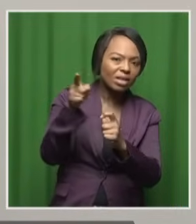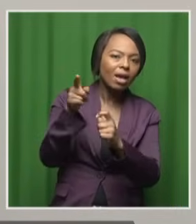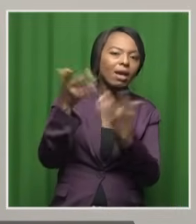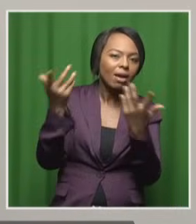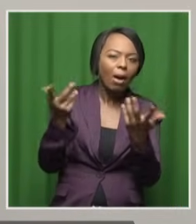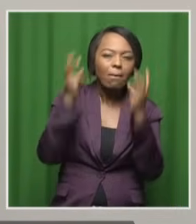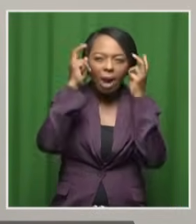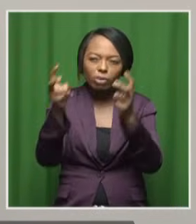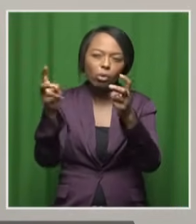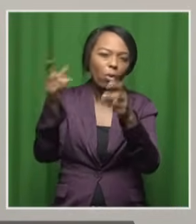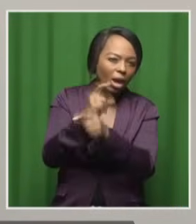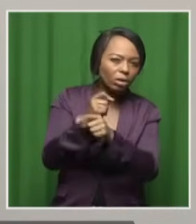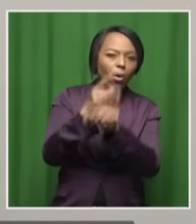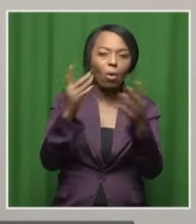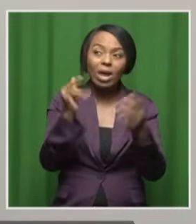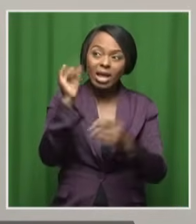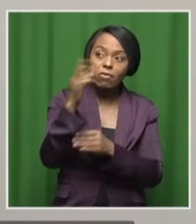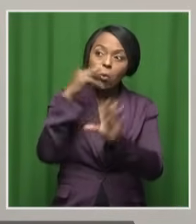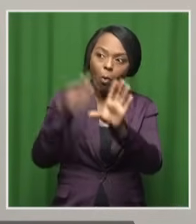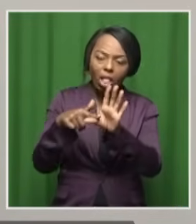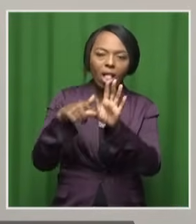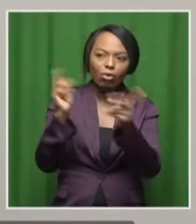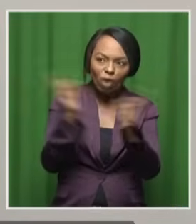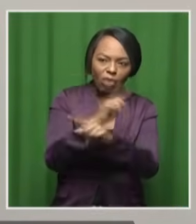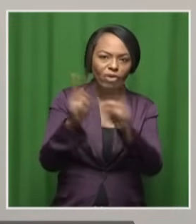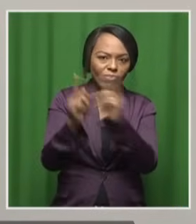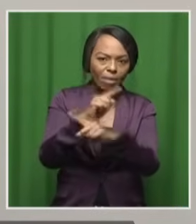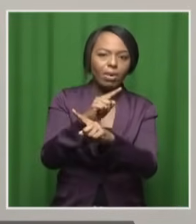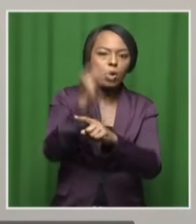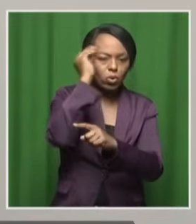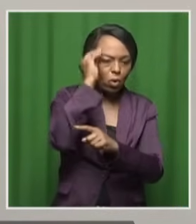by fuel price changes. Make sure that you've got enough fat